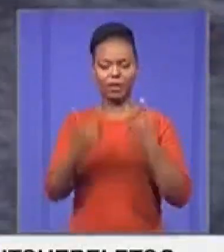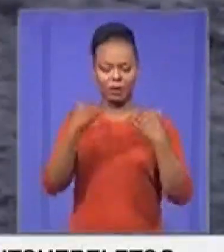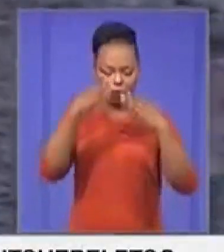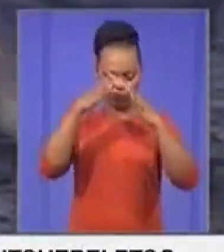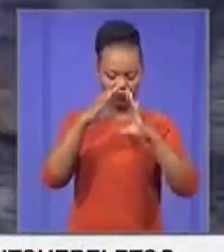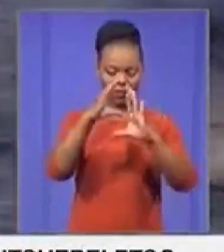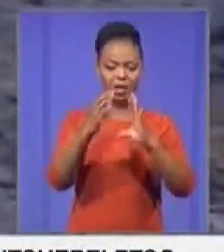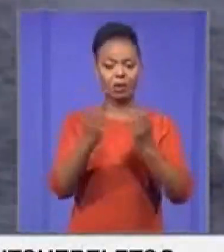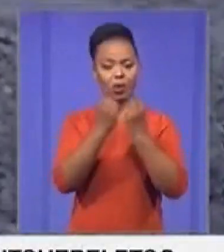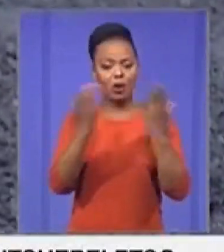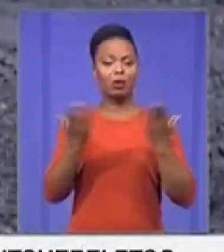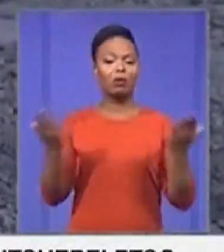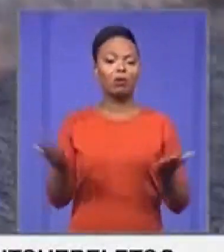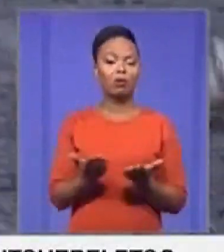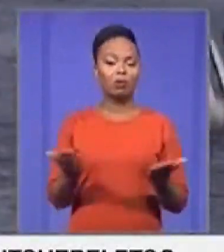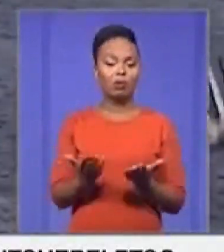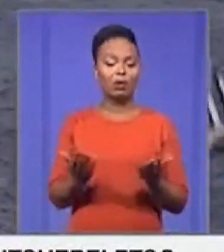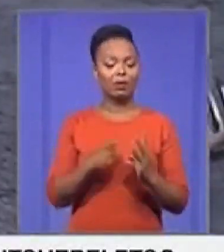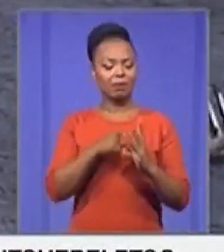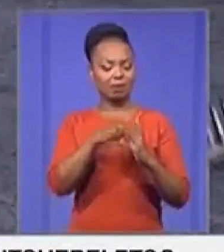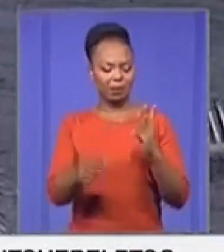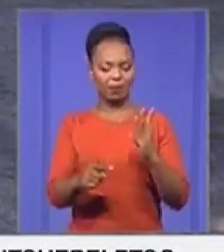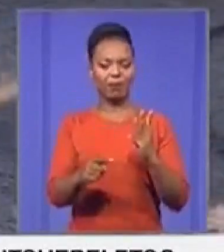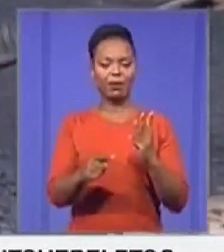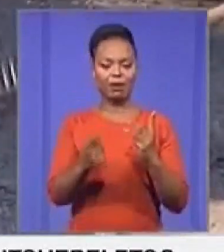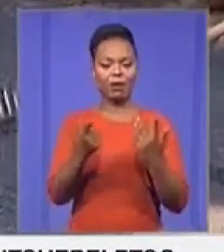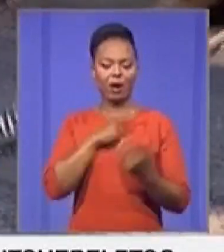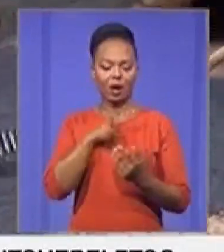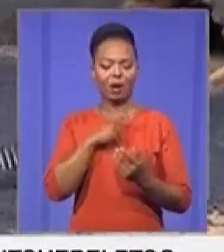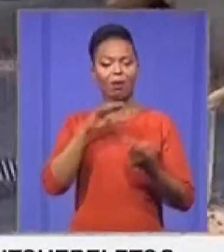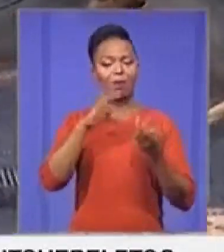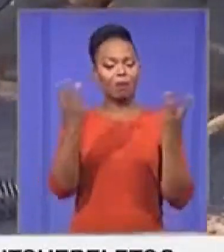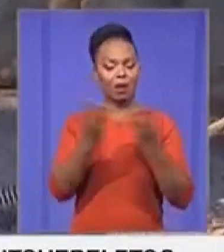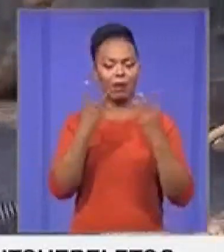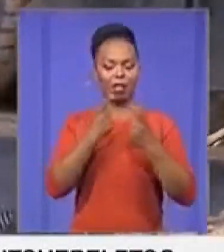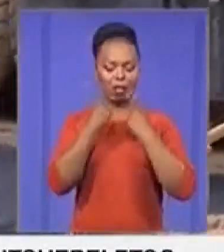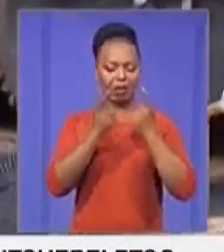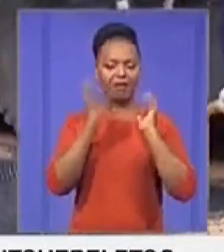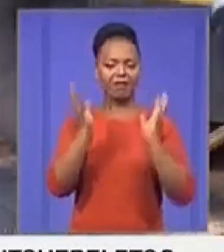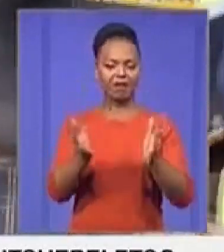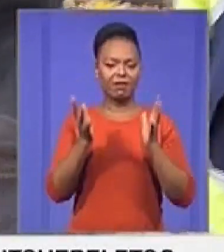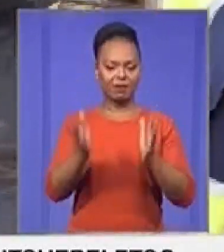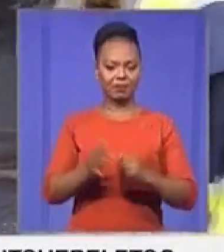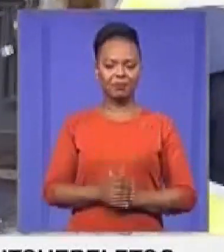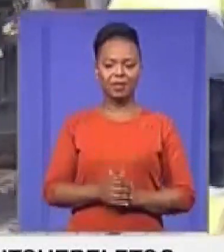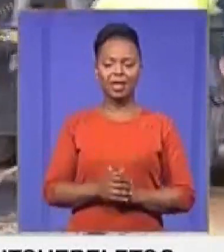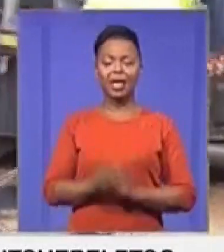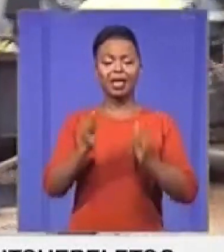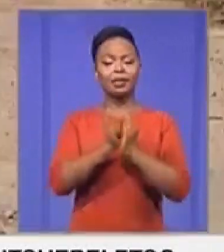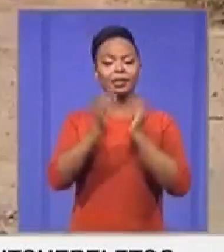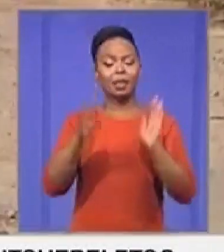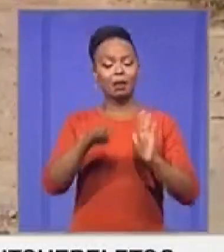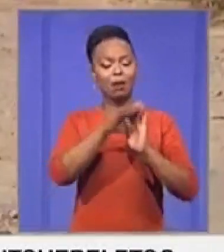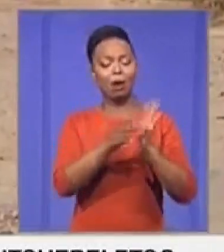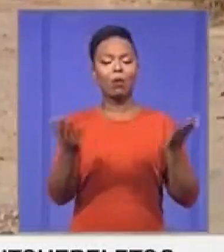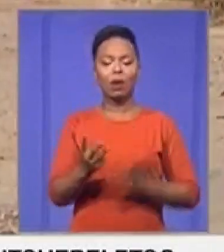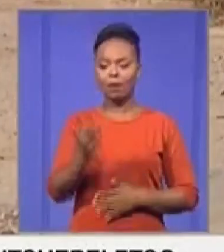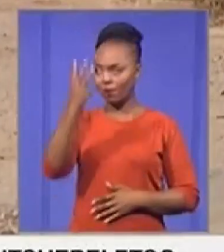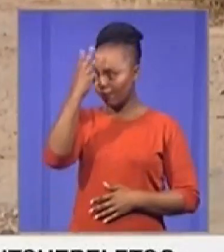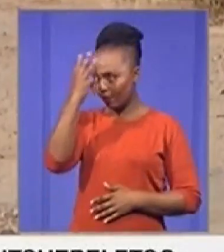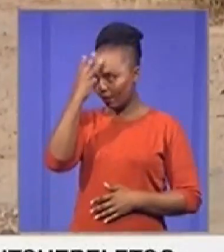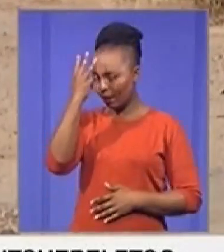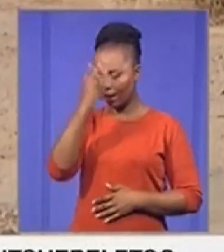focusitse gagolo mo nthong tse baagi ba llang ka tsona re ile ra qala lenaneo lena kwana Mafikeng